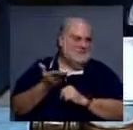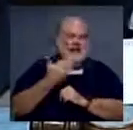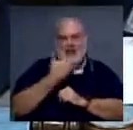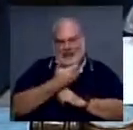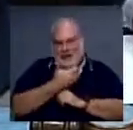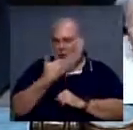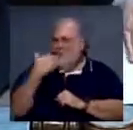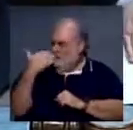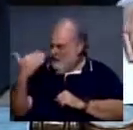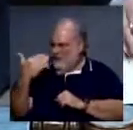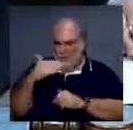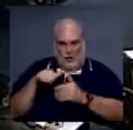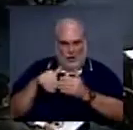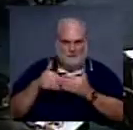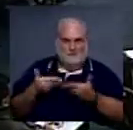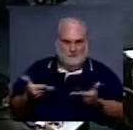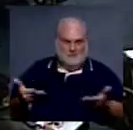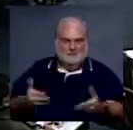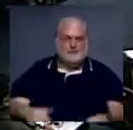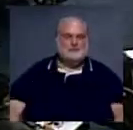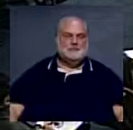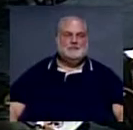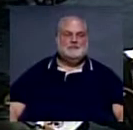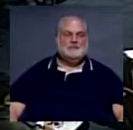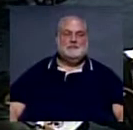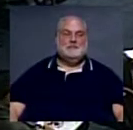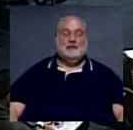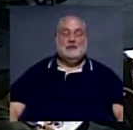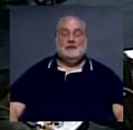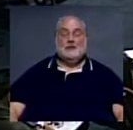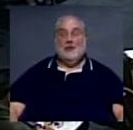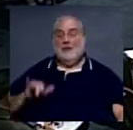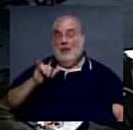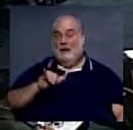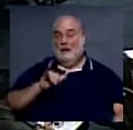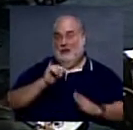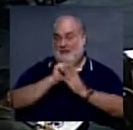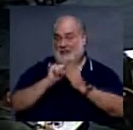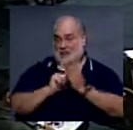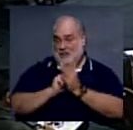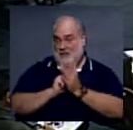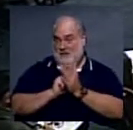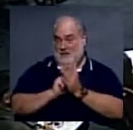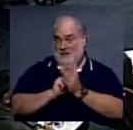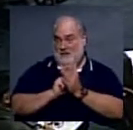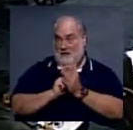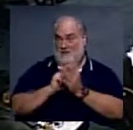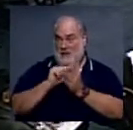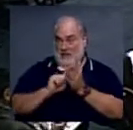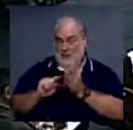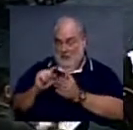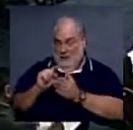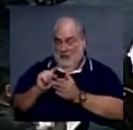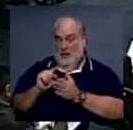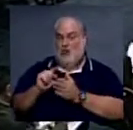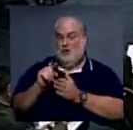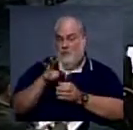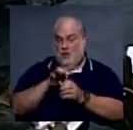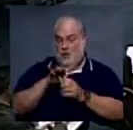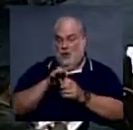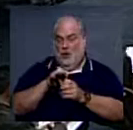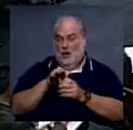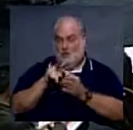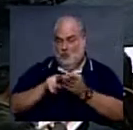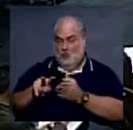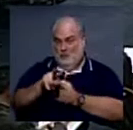you. Thank you all for that. All right, this will be on the agenda. I assume Director Wright will have this for us to put on our